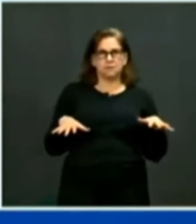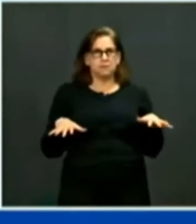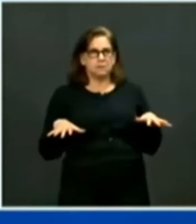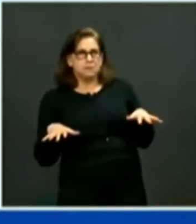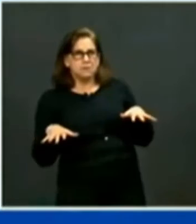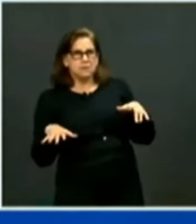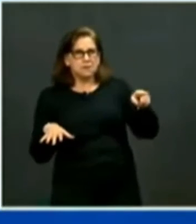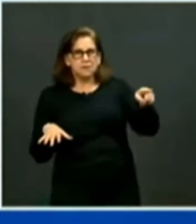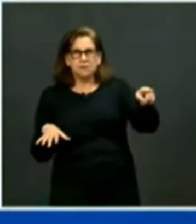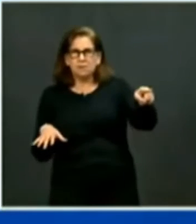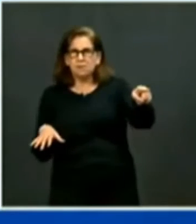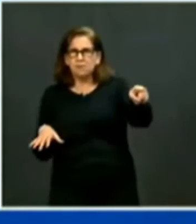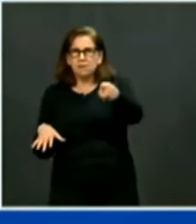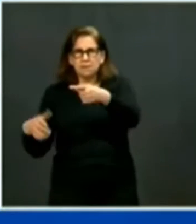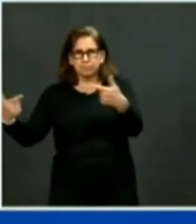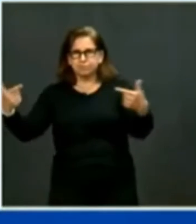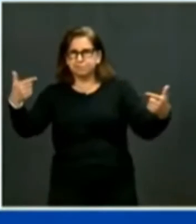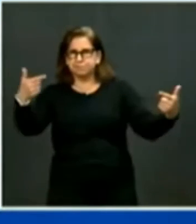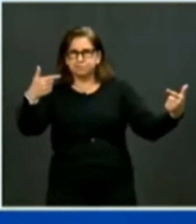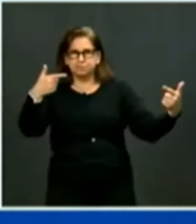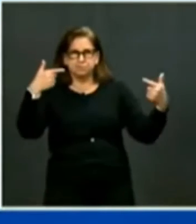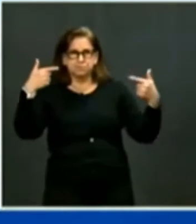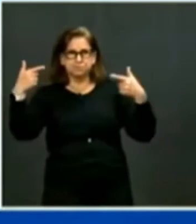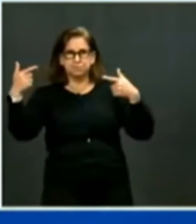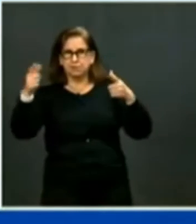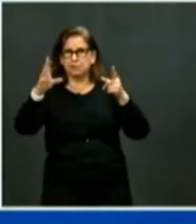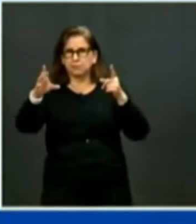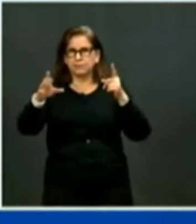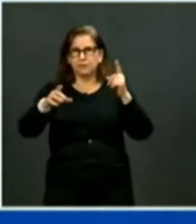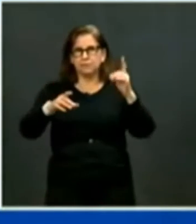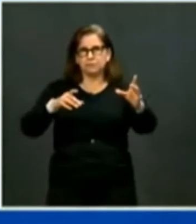can be fired from that weapon.